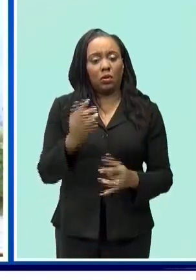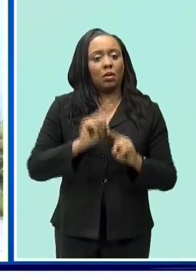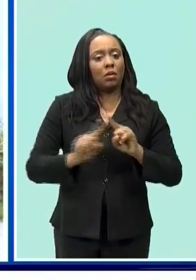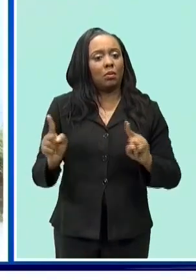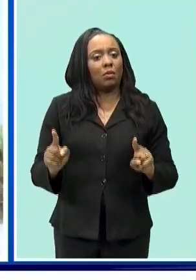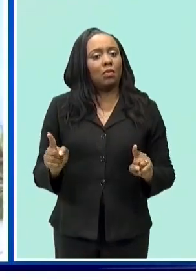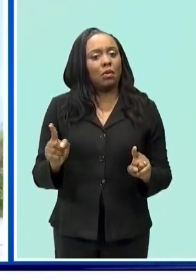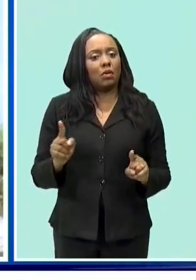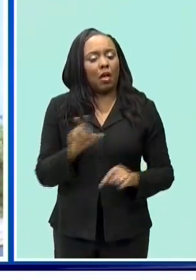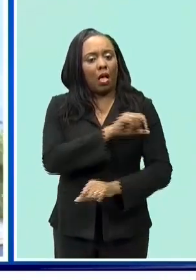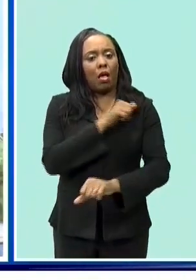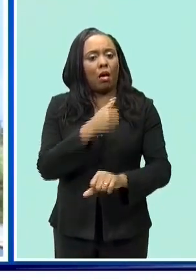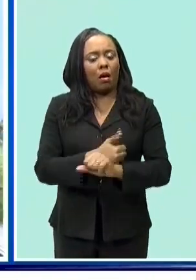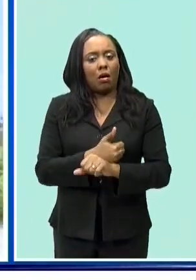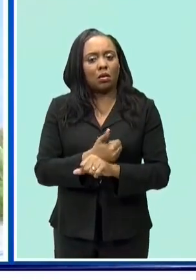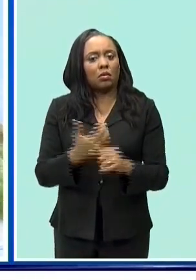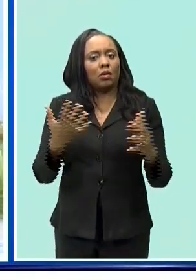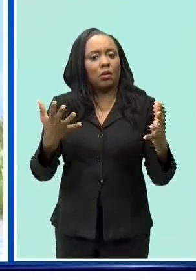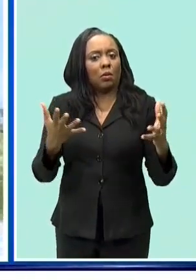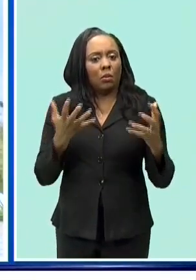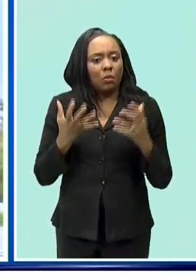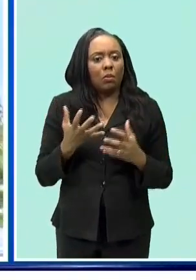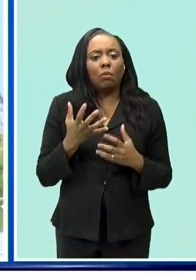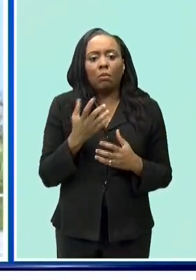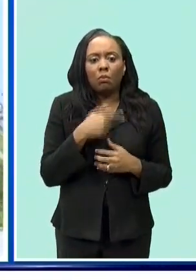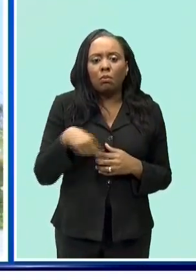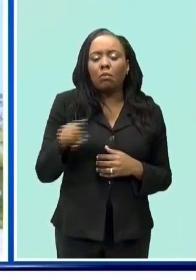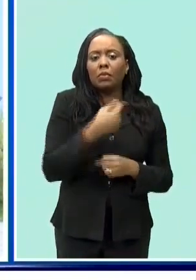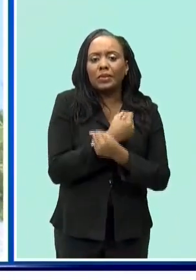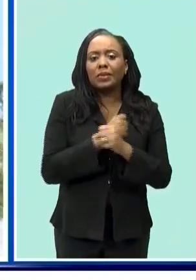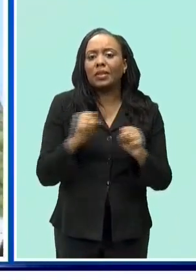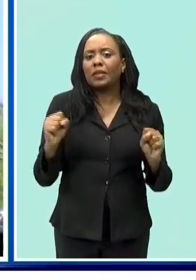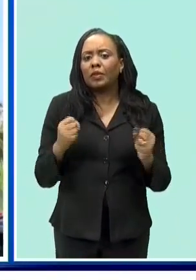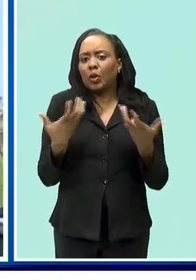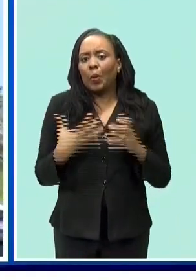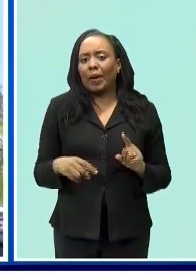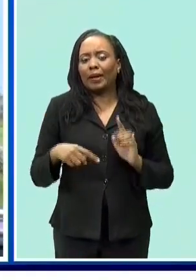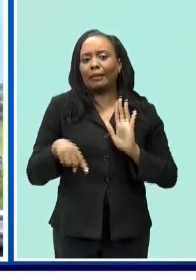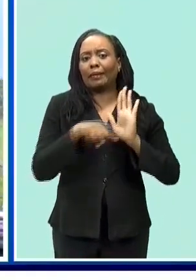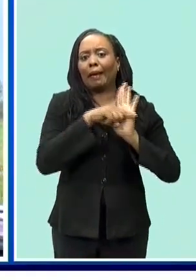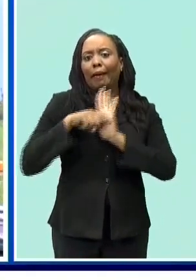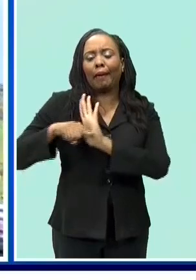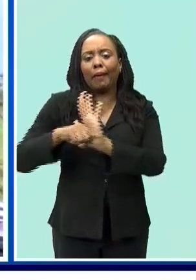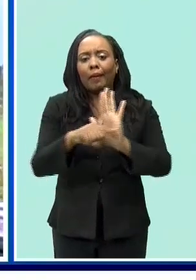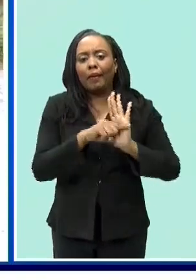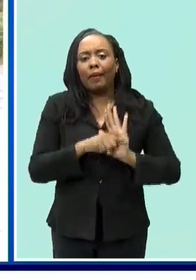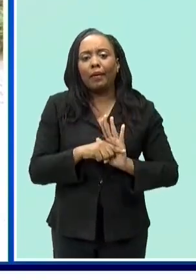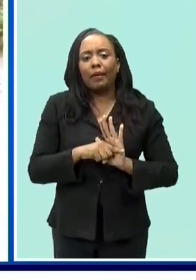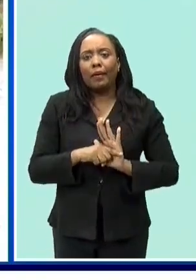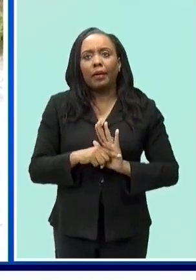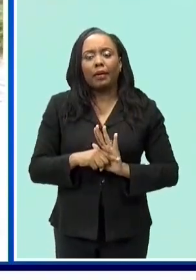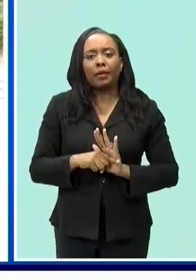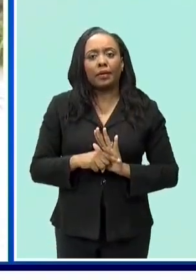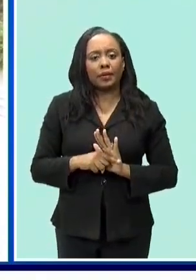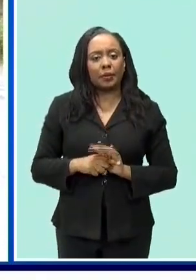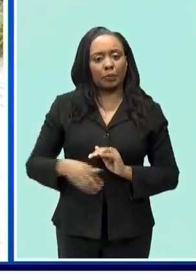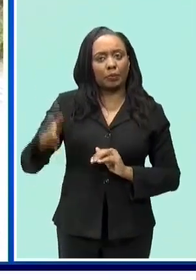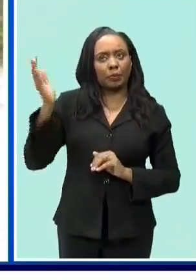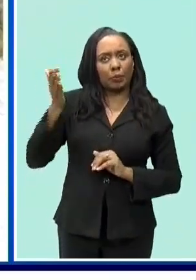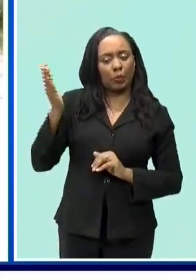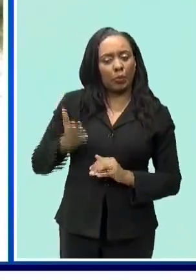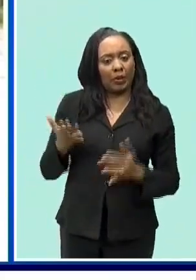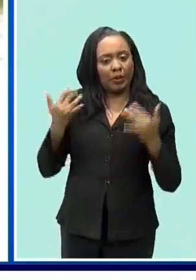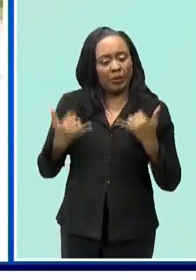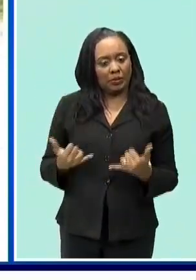at this time, ensuring Barbadians aren't negatively affected by this smoke. During a press conference at the nearby Central